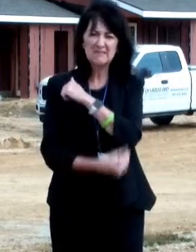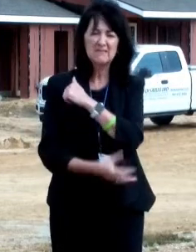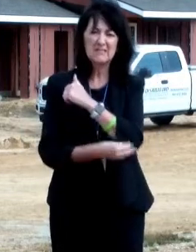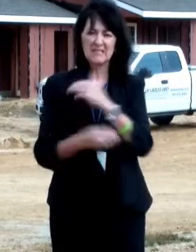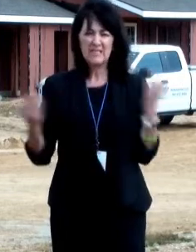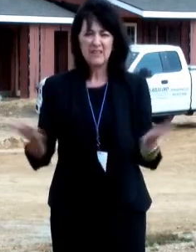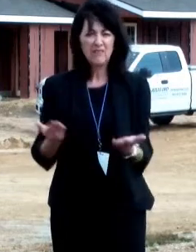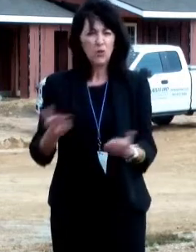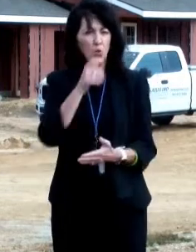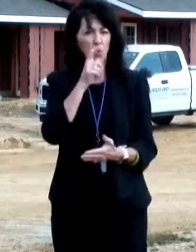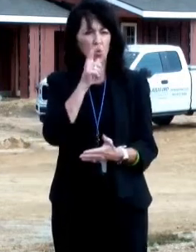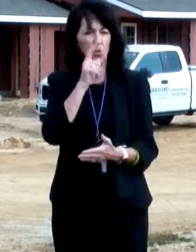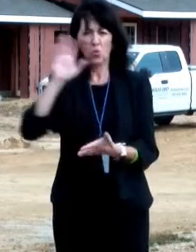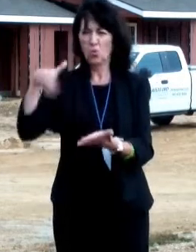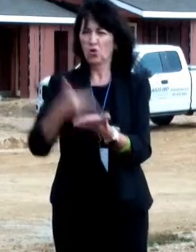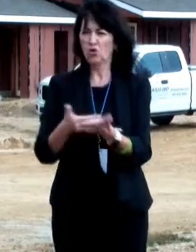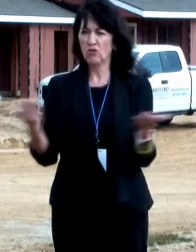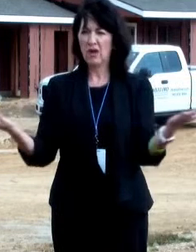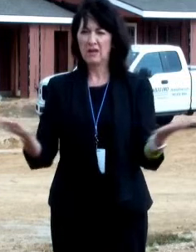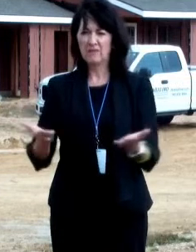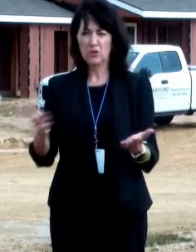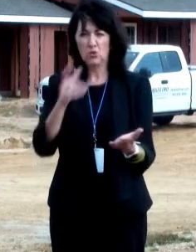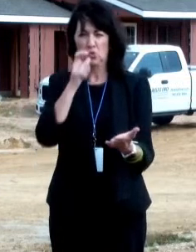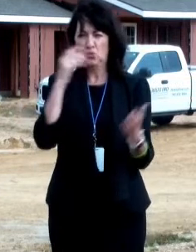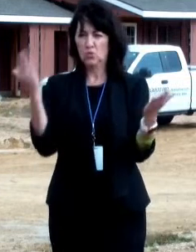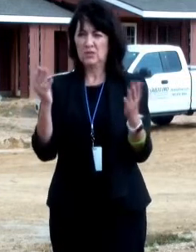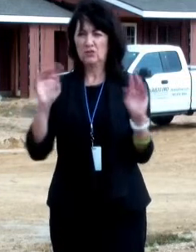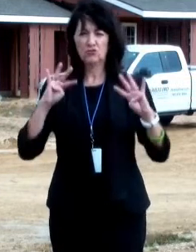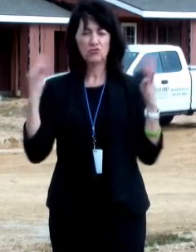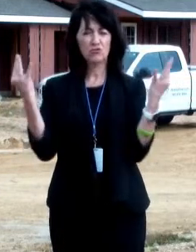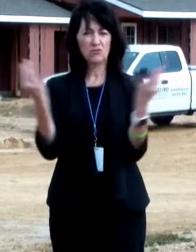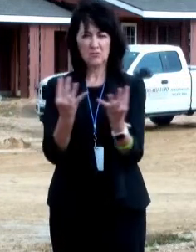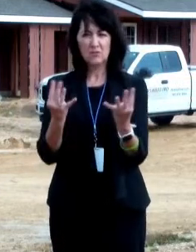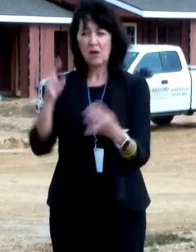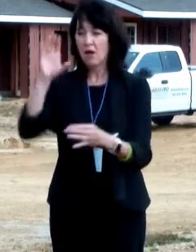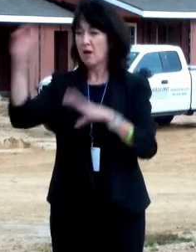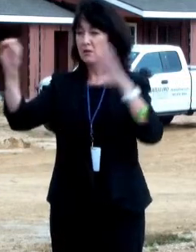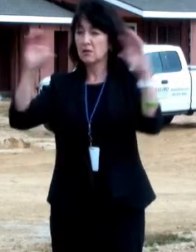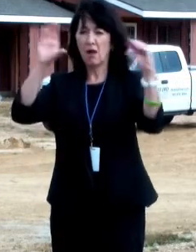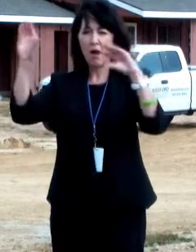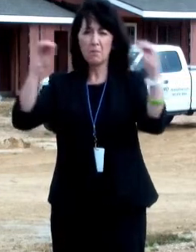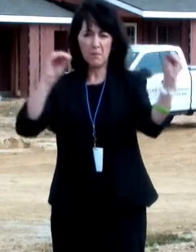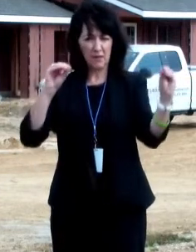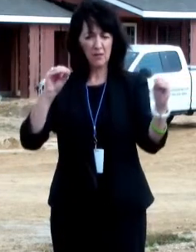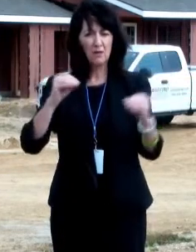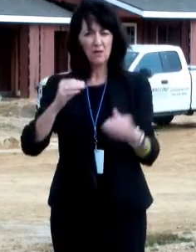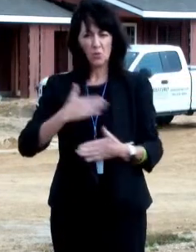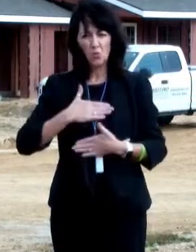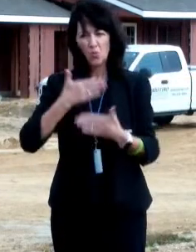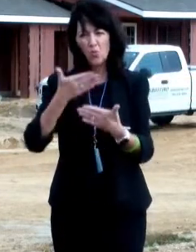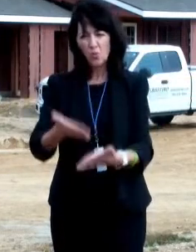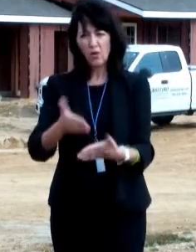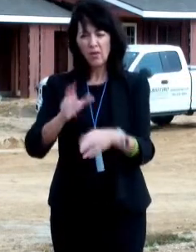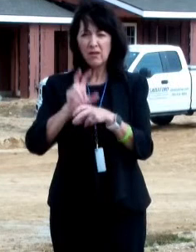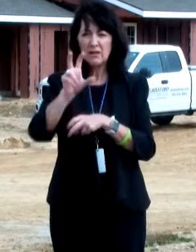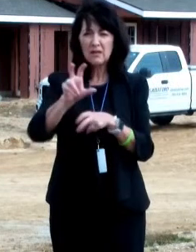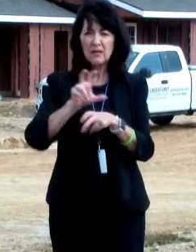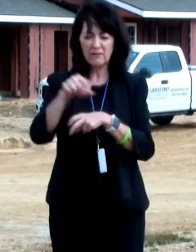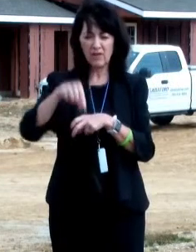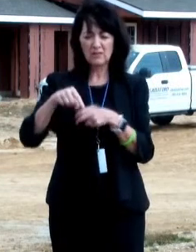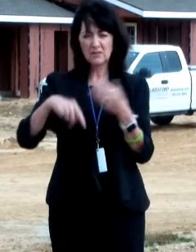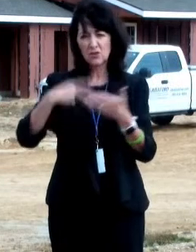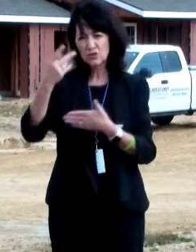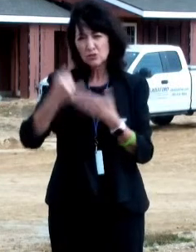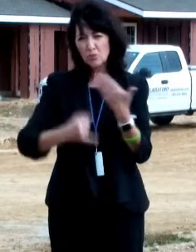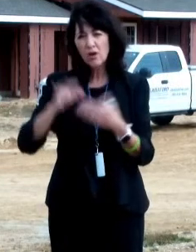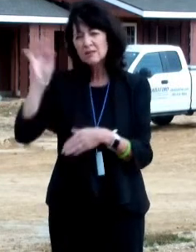at who's come to this moment. Look at the foundations, the corporations, the builders and developers, the state and local elected officials, the